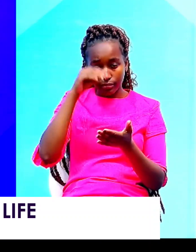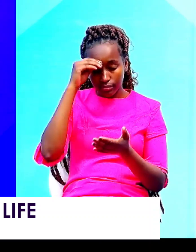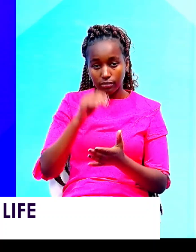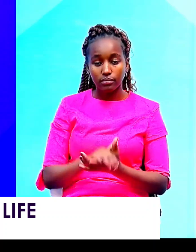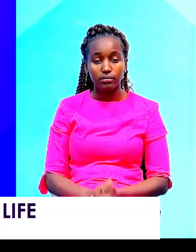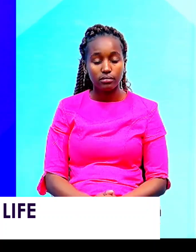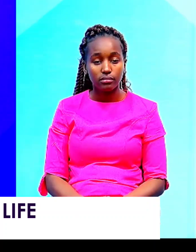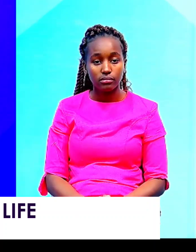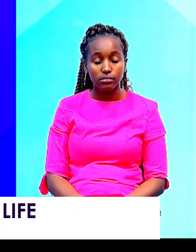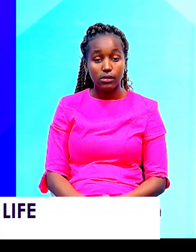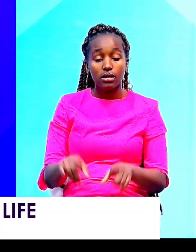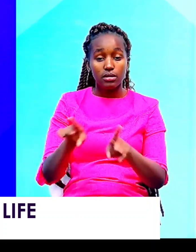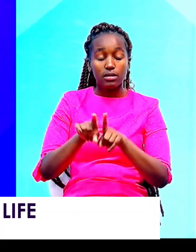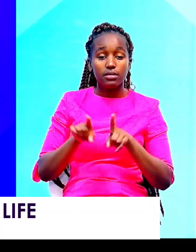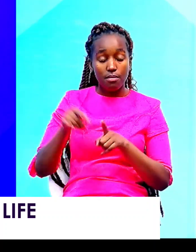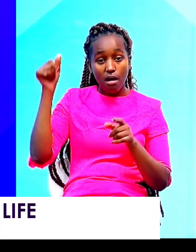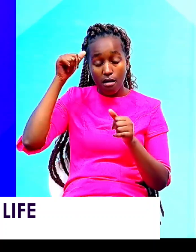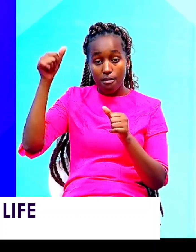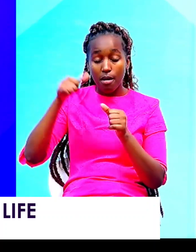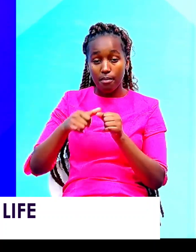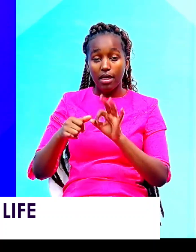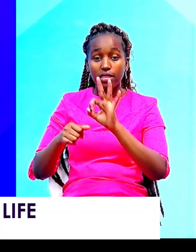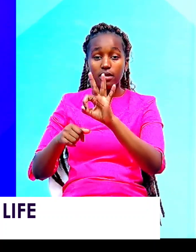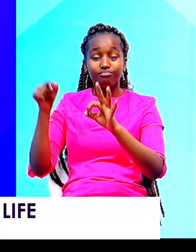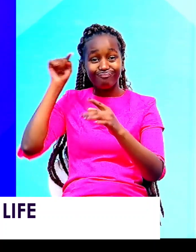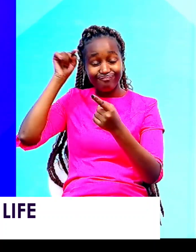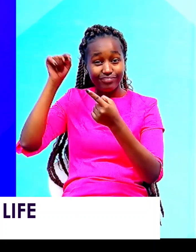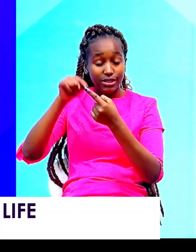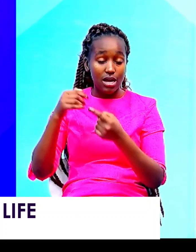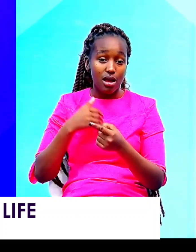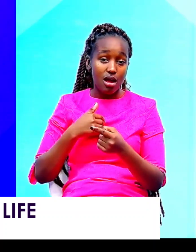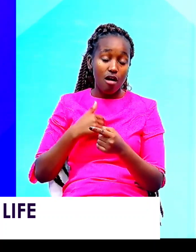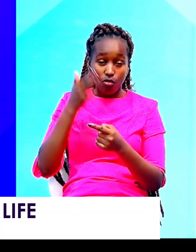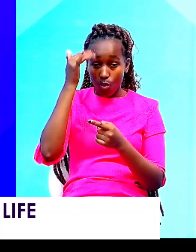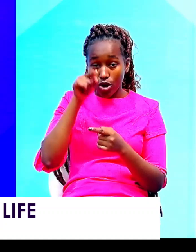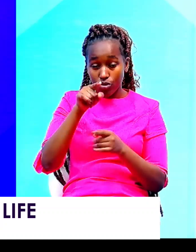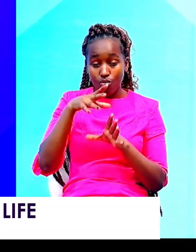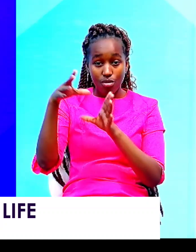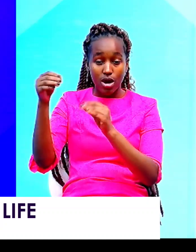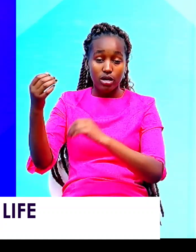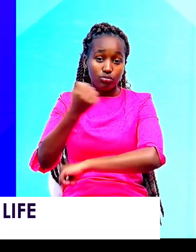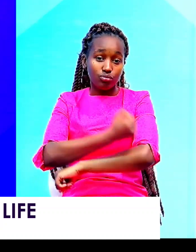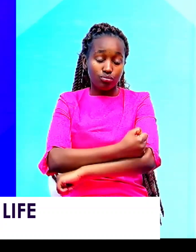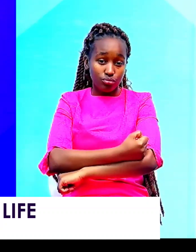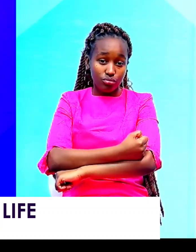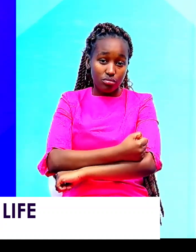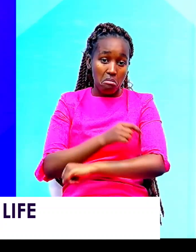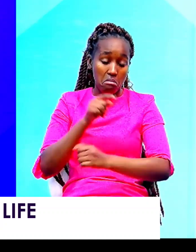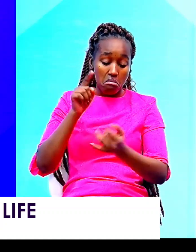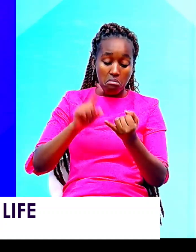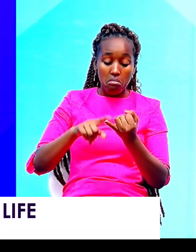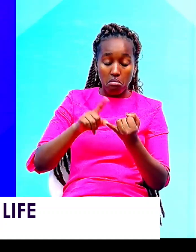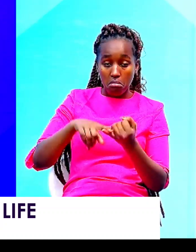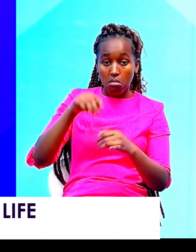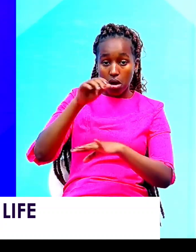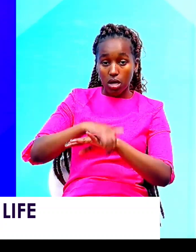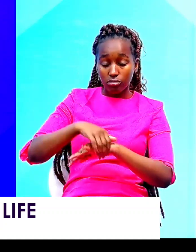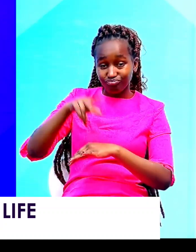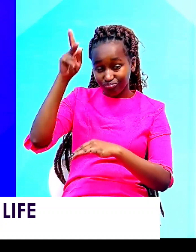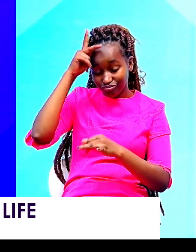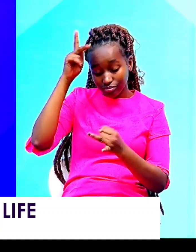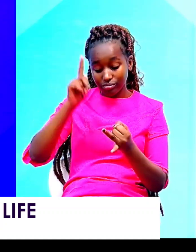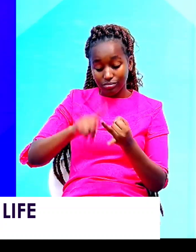we have three objectives za mtu kwenda shule. Yeah. One is to acquire knowledge, to acquire skills, and